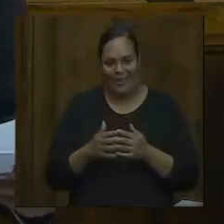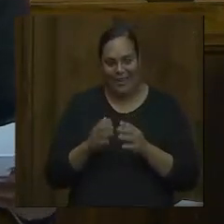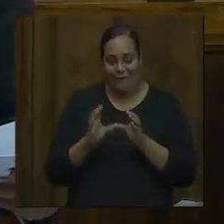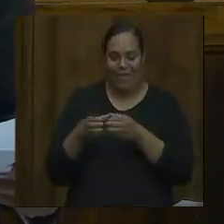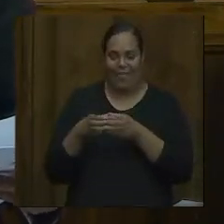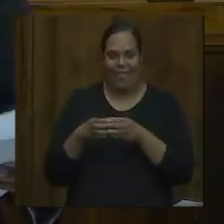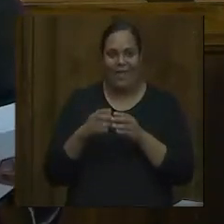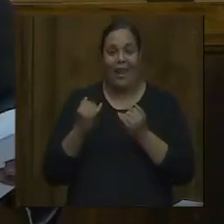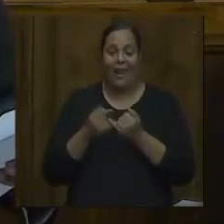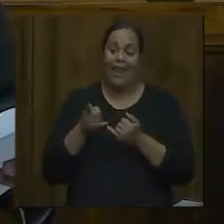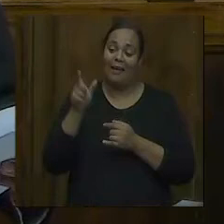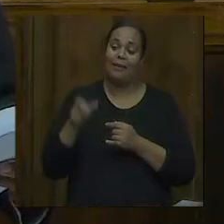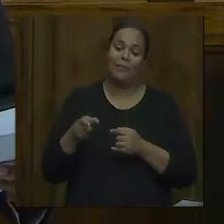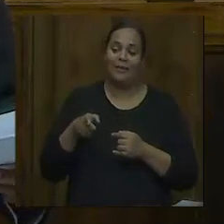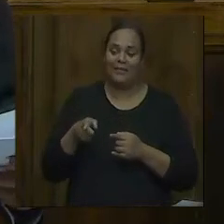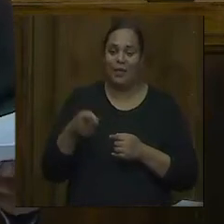Like Mr. Masekele,